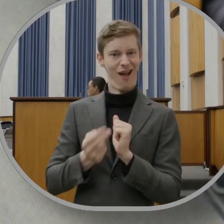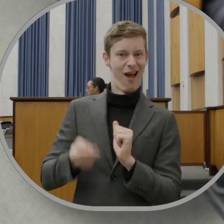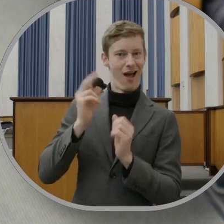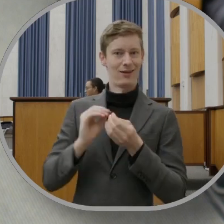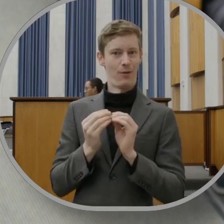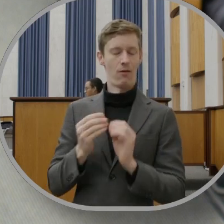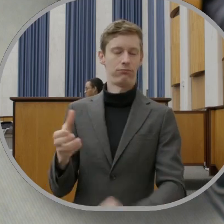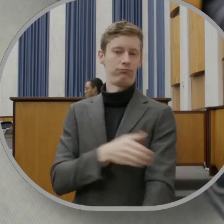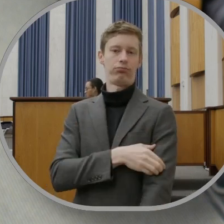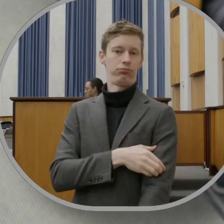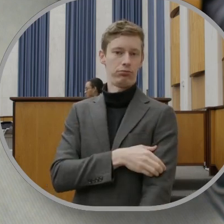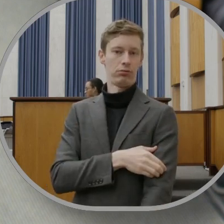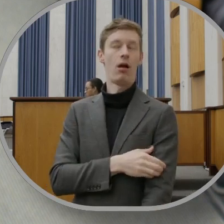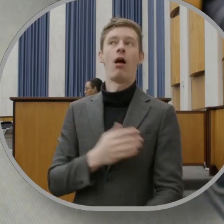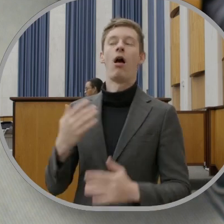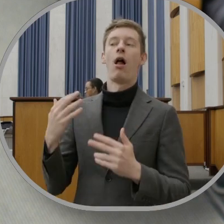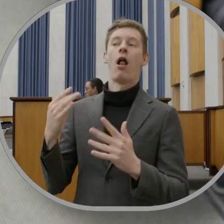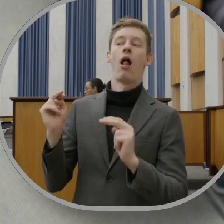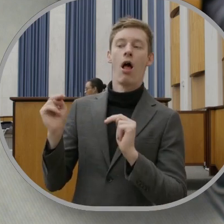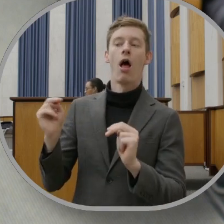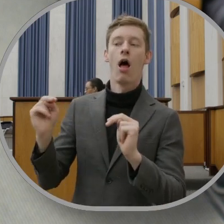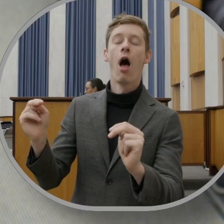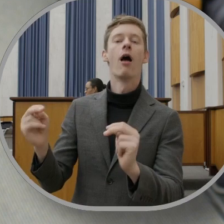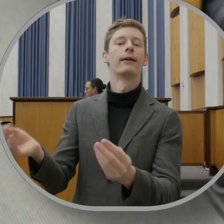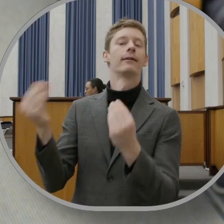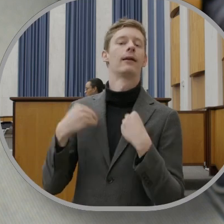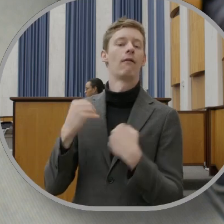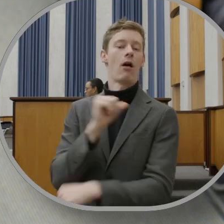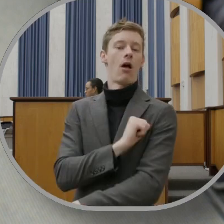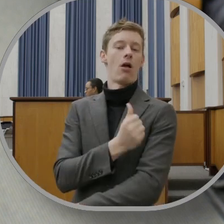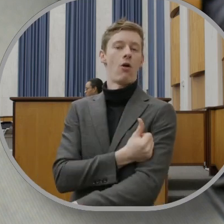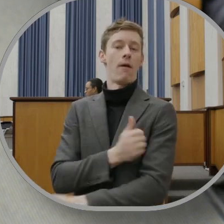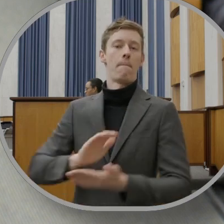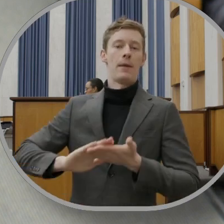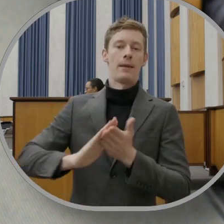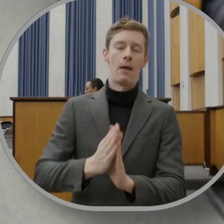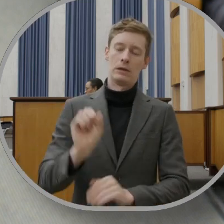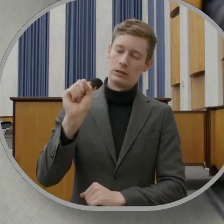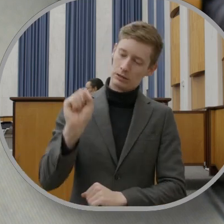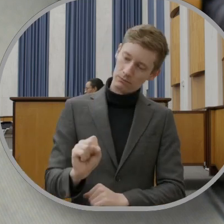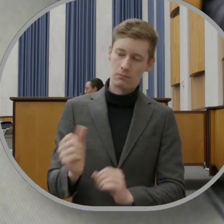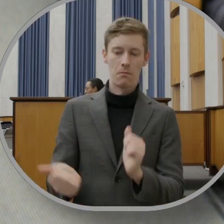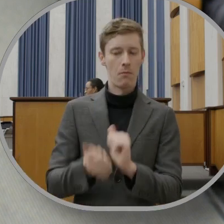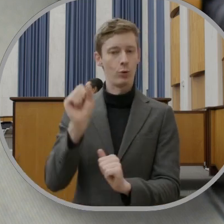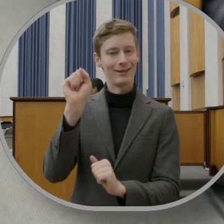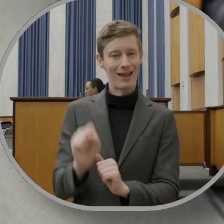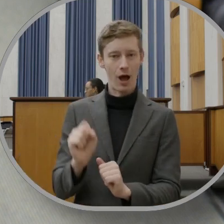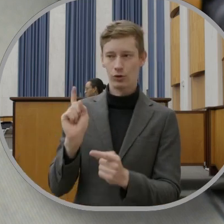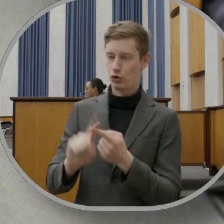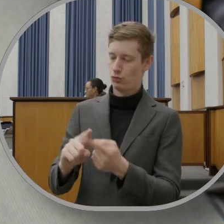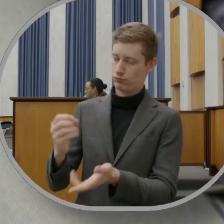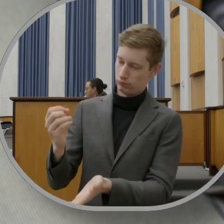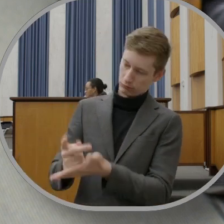given the necessary authority and became the southernmost locality in Virginia to commit to a collective bargaining agreement for